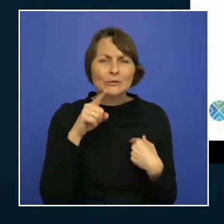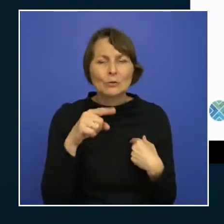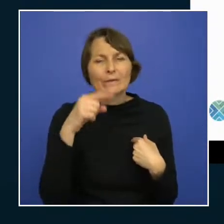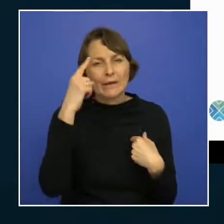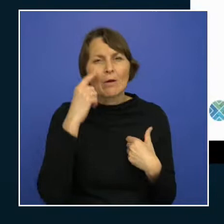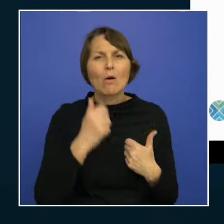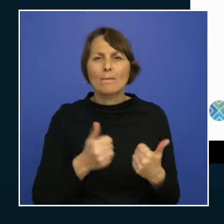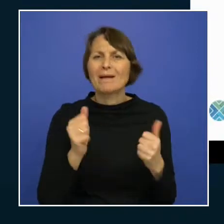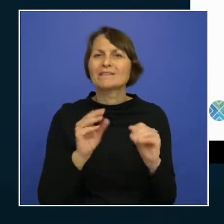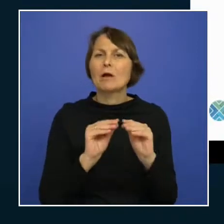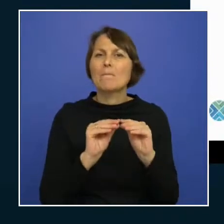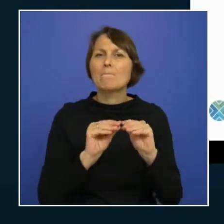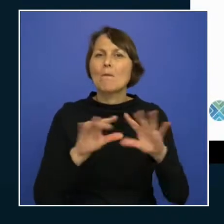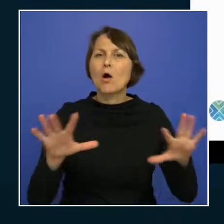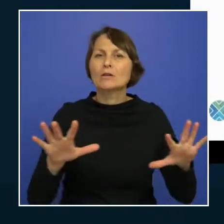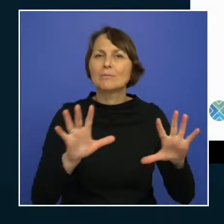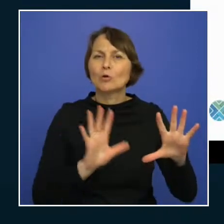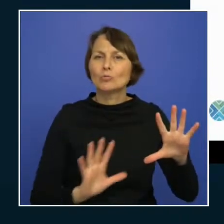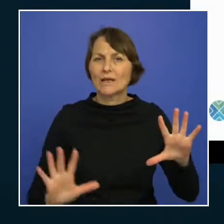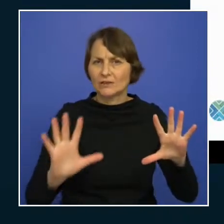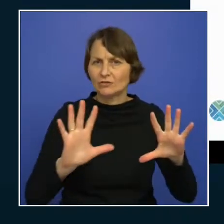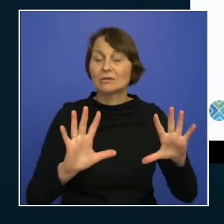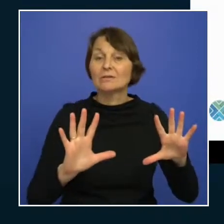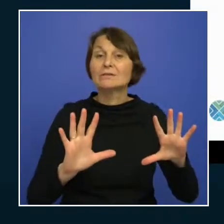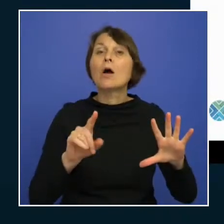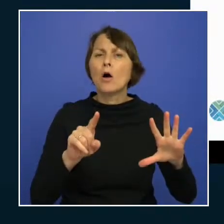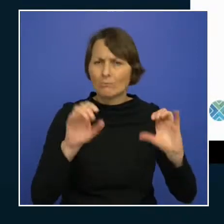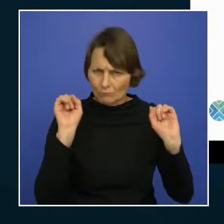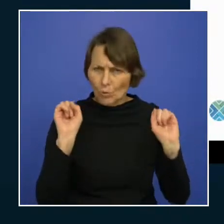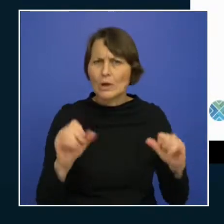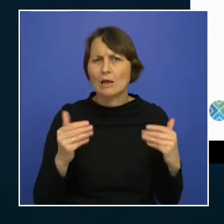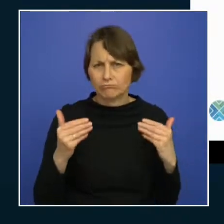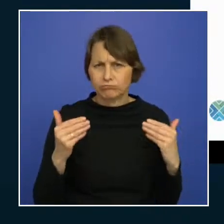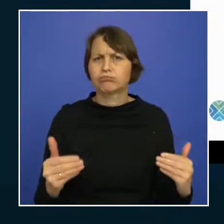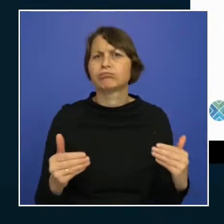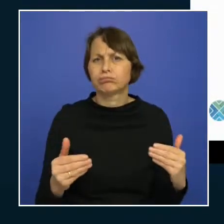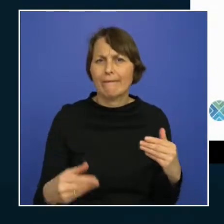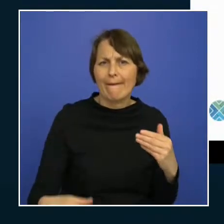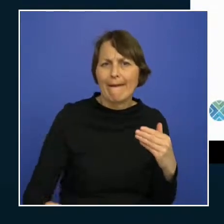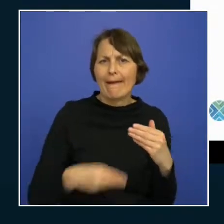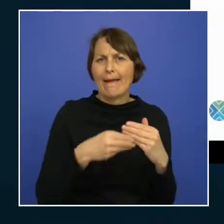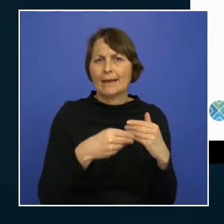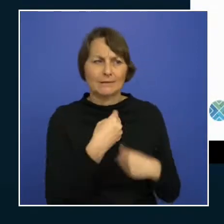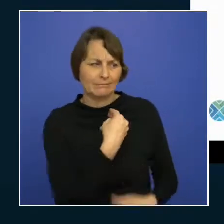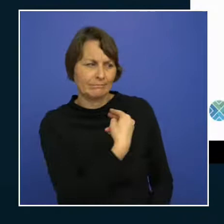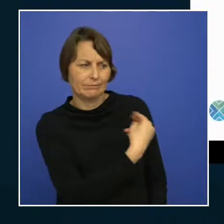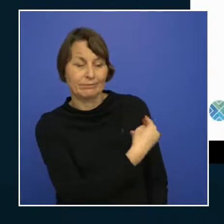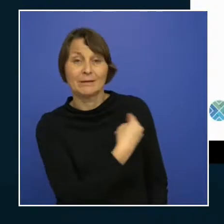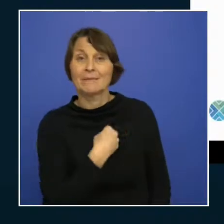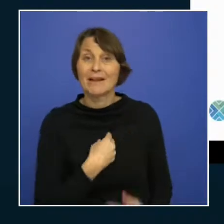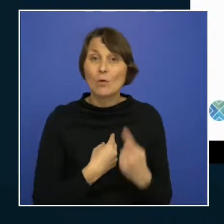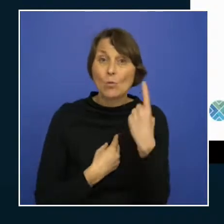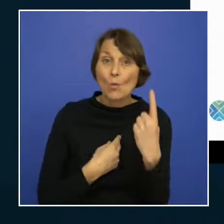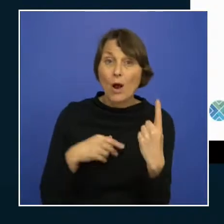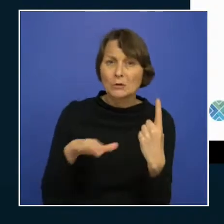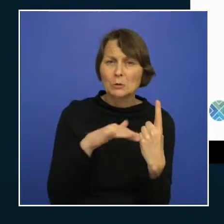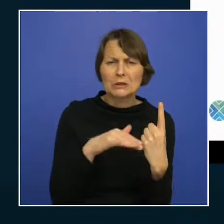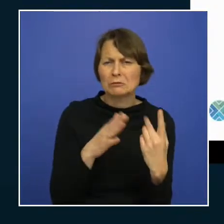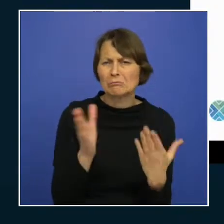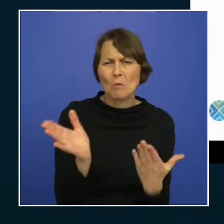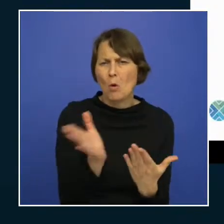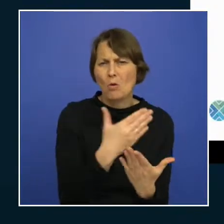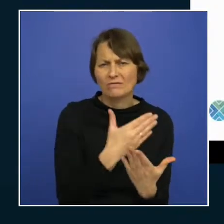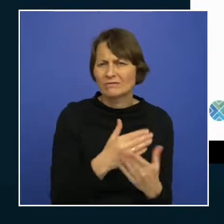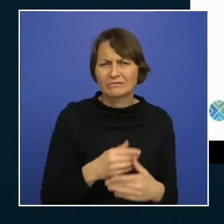multiple regions. So don't use this when you're only deploying resources within one region, and even then maybe only